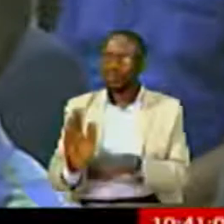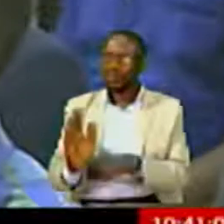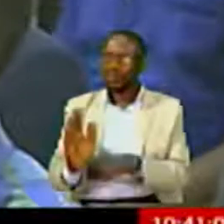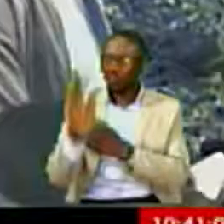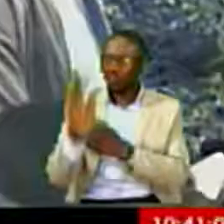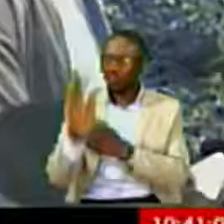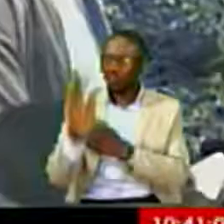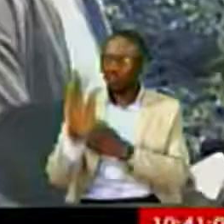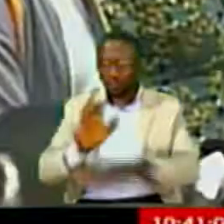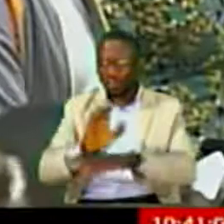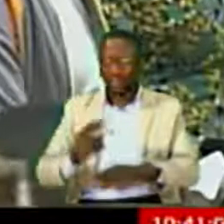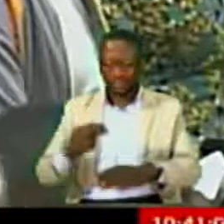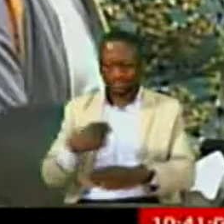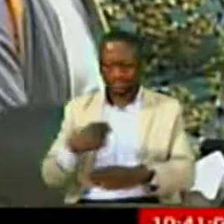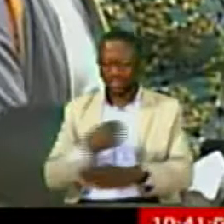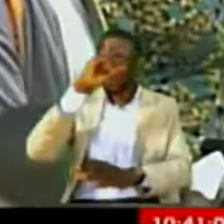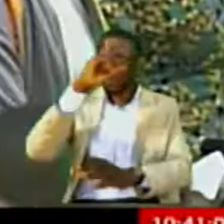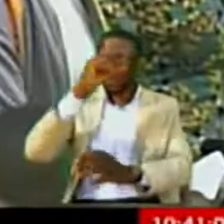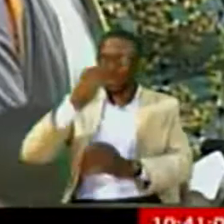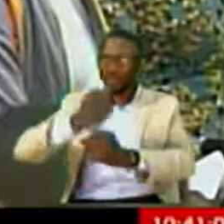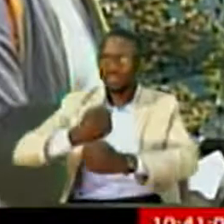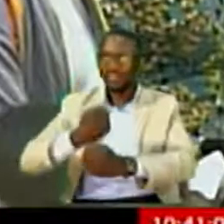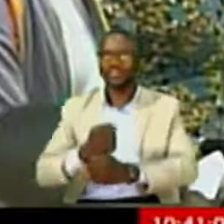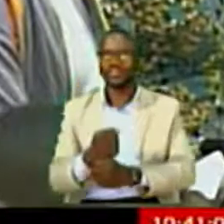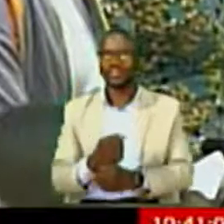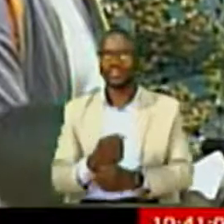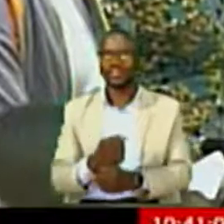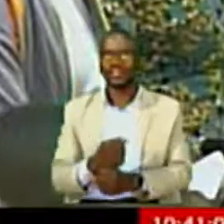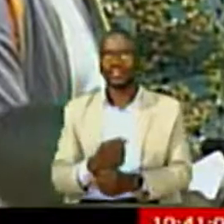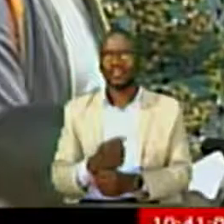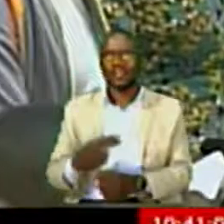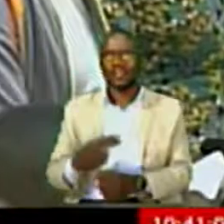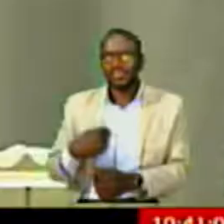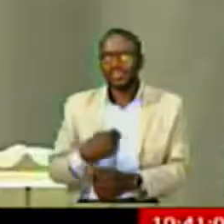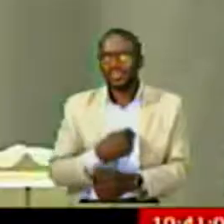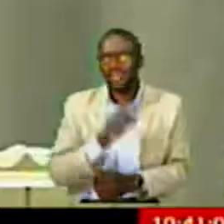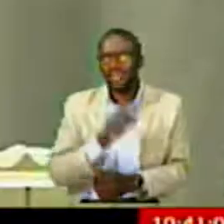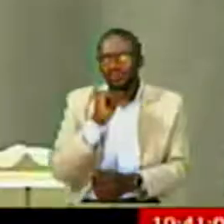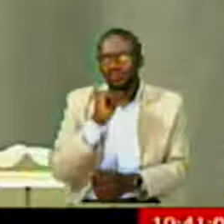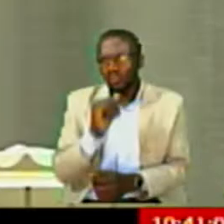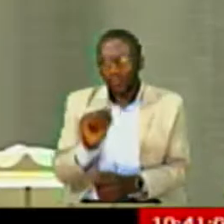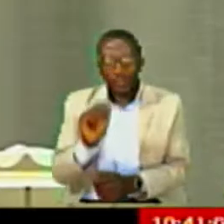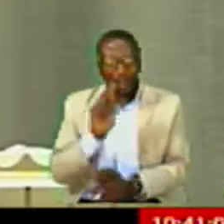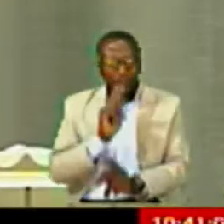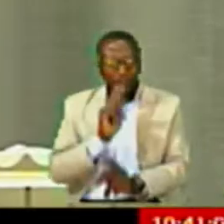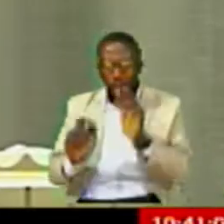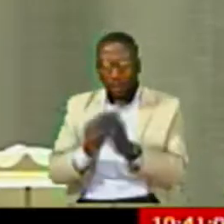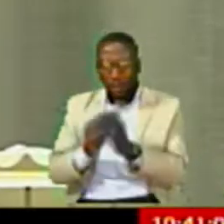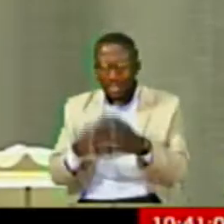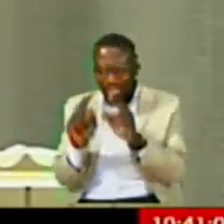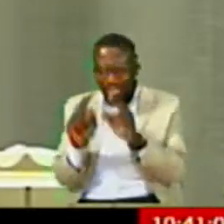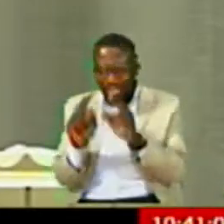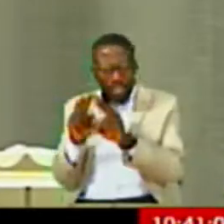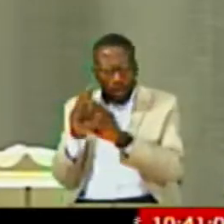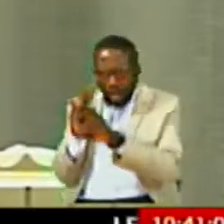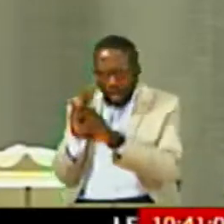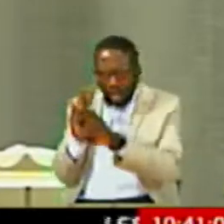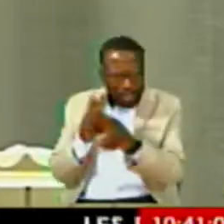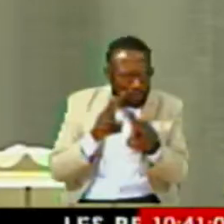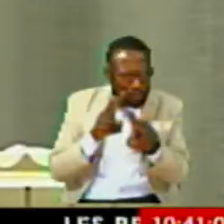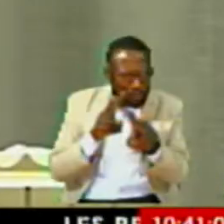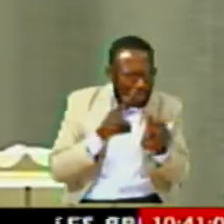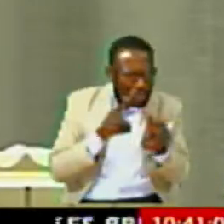croire. God has called us to believe. Nous ne sommes pas des spectateurs. We are not spectators.